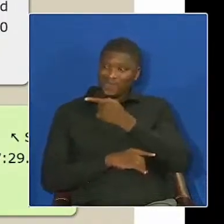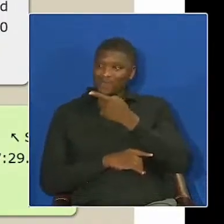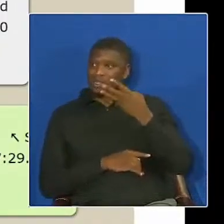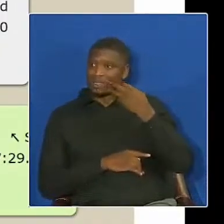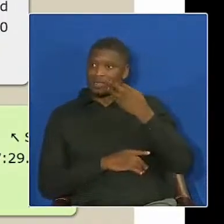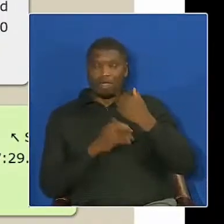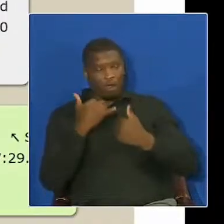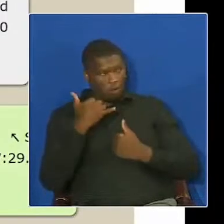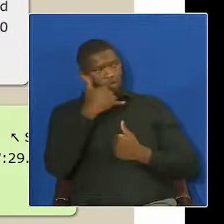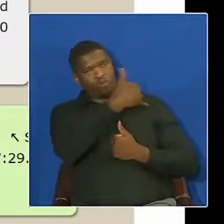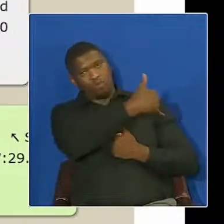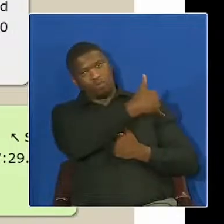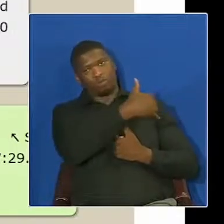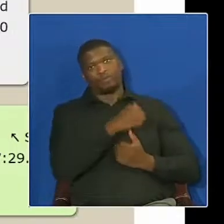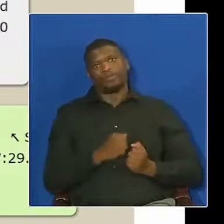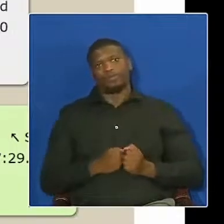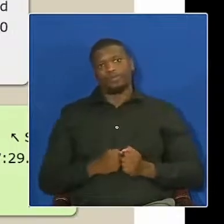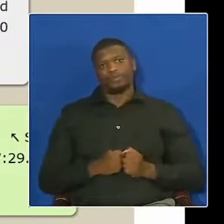Mokhotsi.